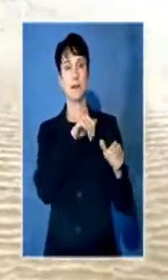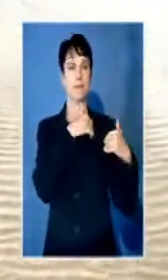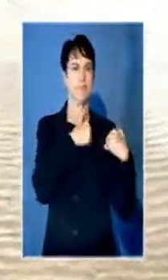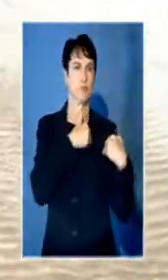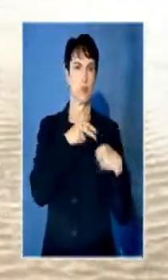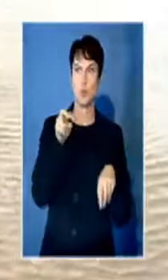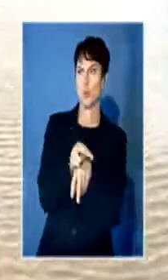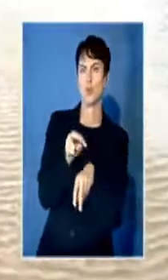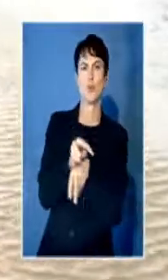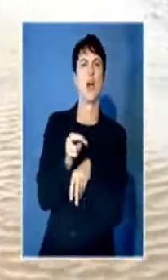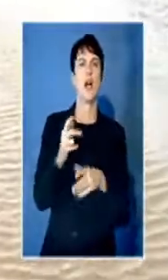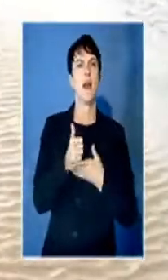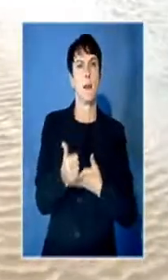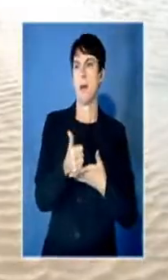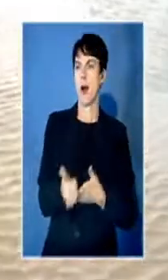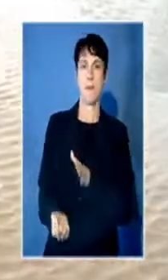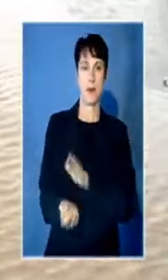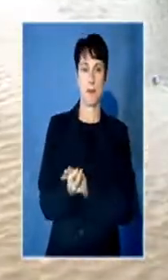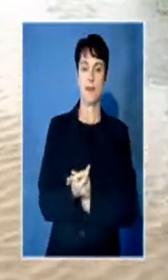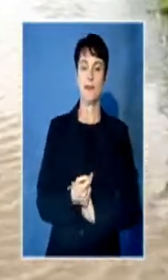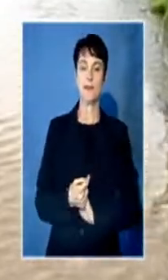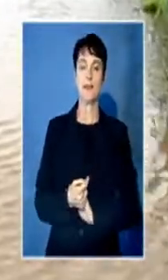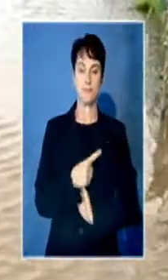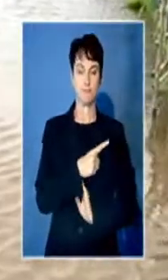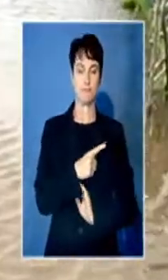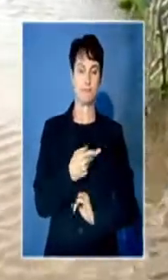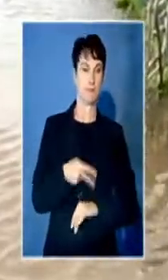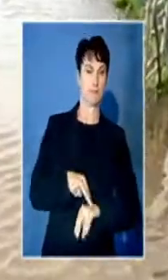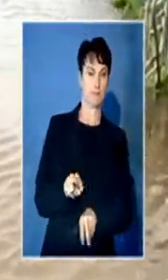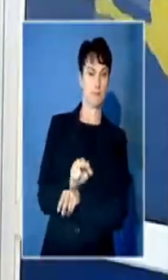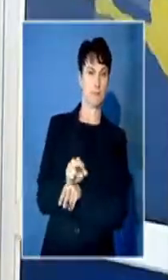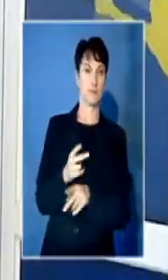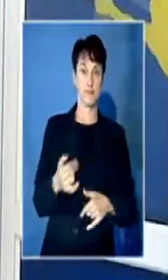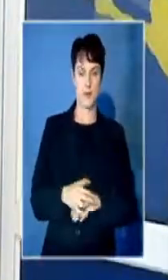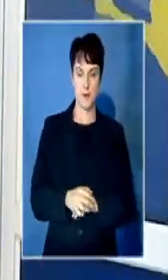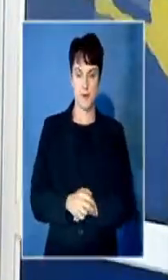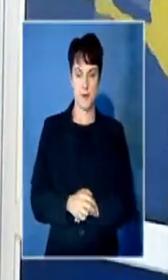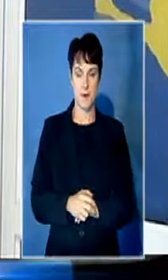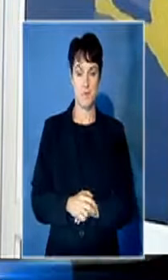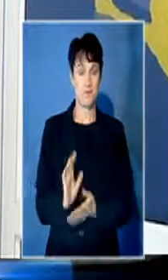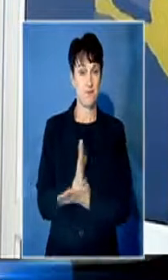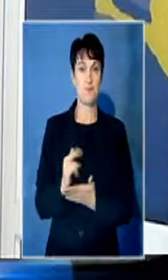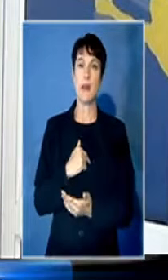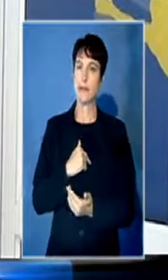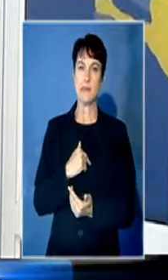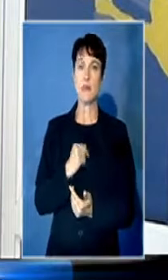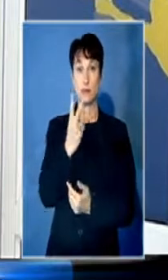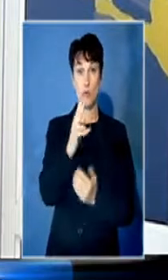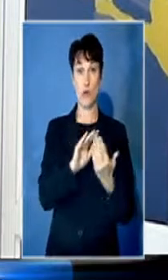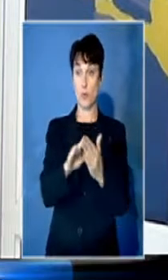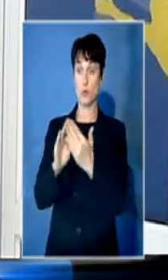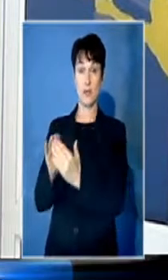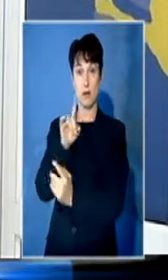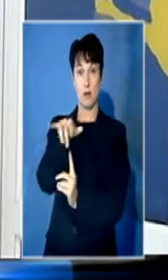standby. We have riverine flooding, which is a bit of a potential of a threat to the people, and we had to evacuate two